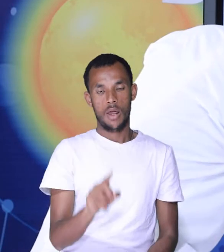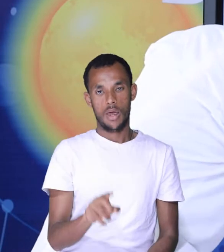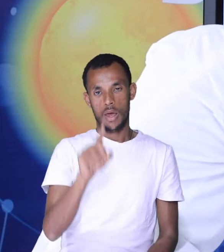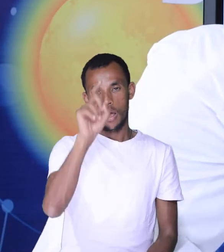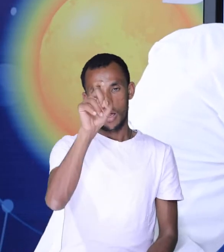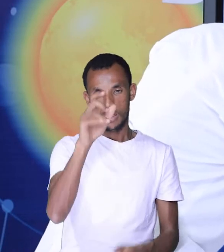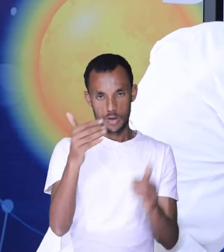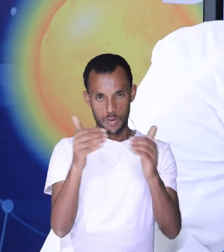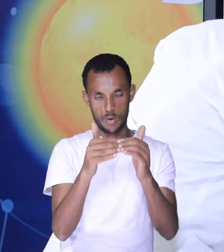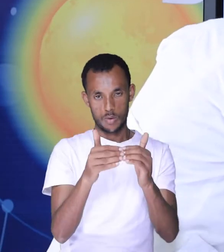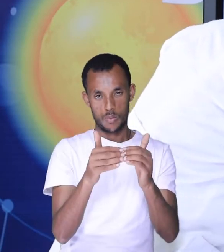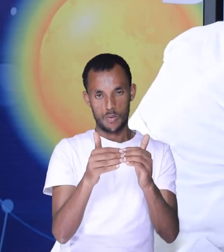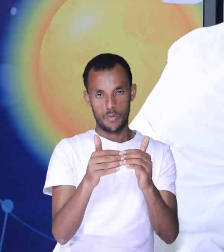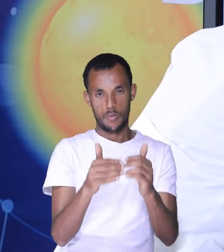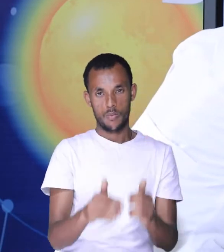x equals to